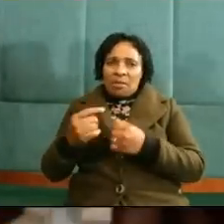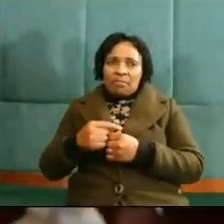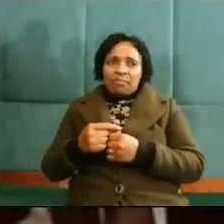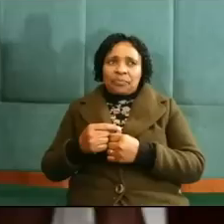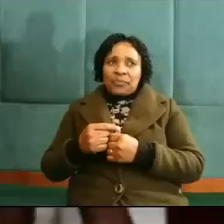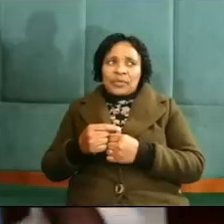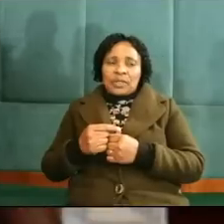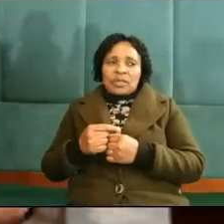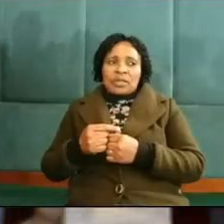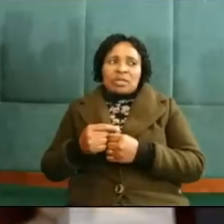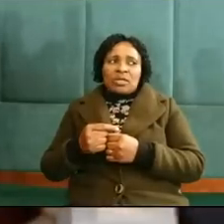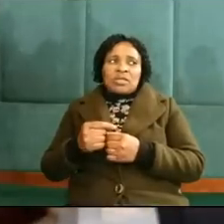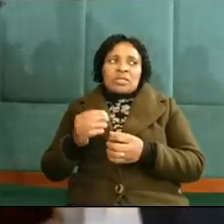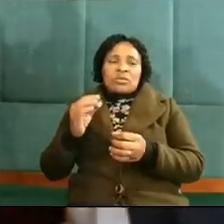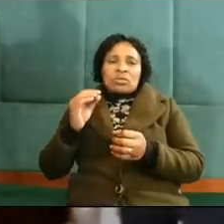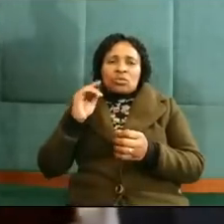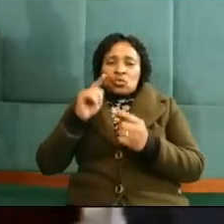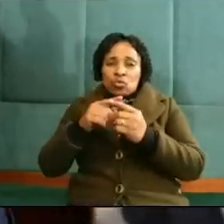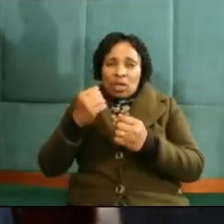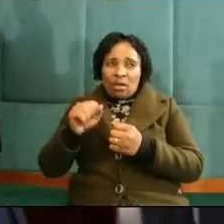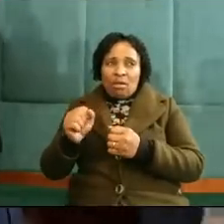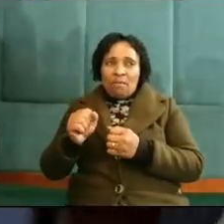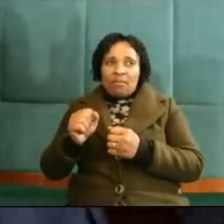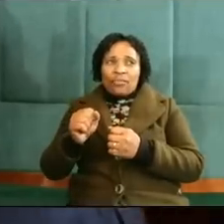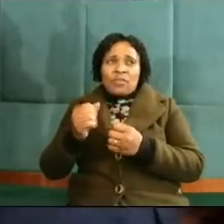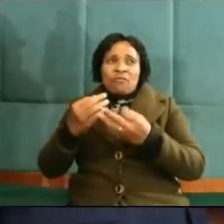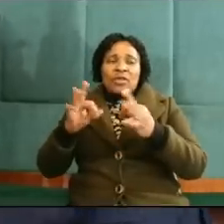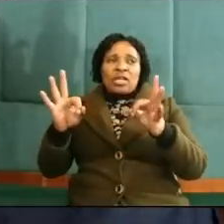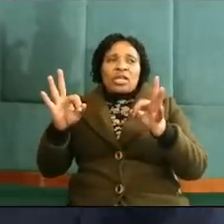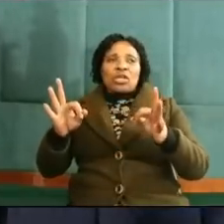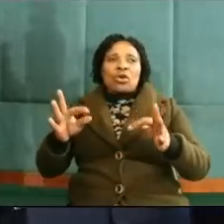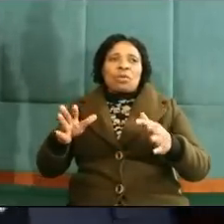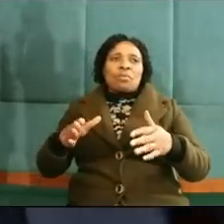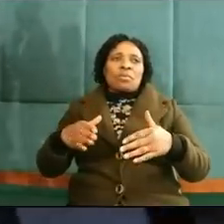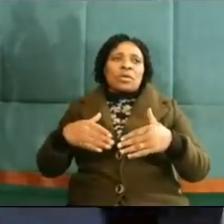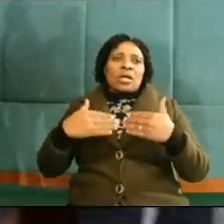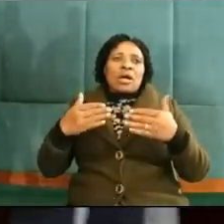to you and you struggle. It's hard for you to let go.